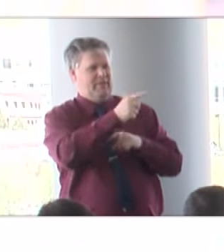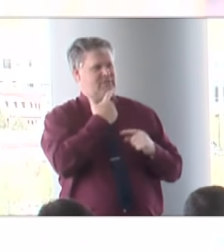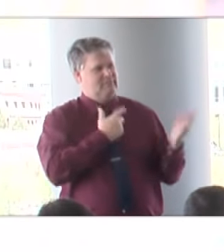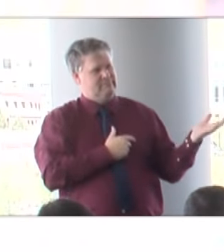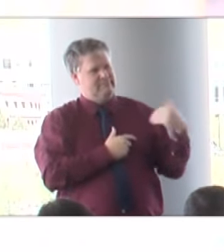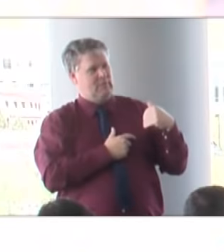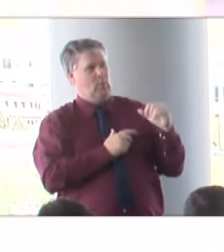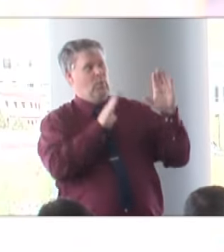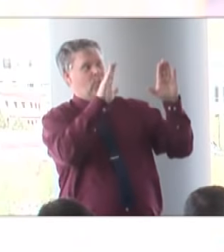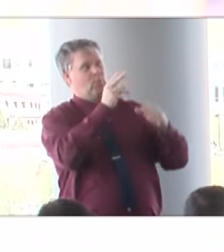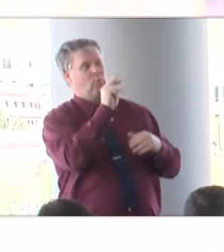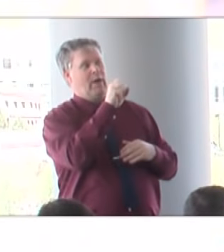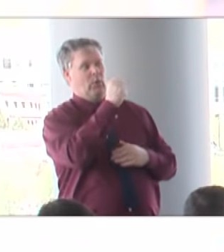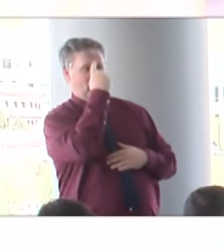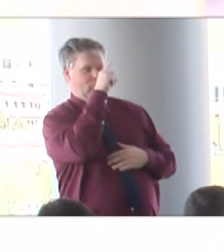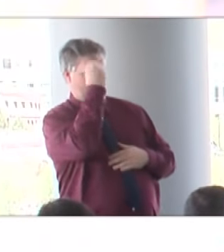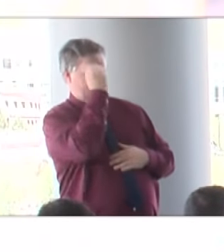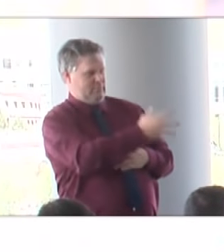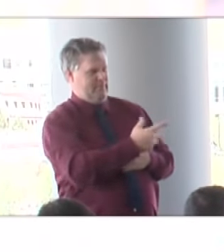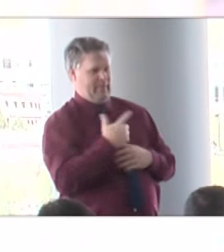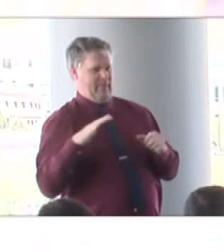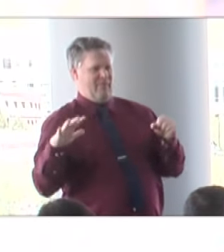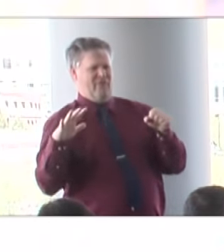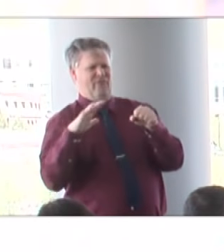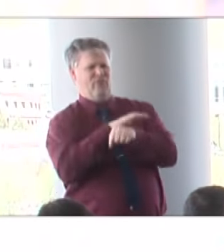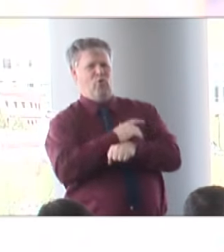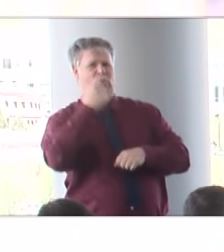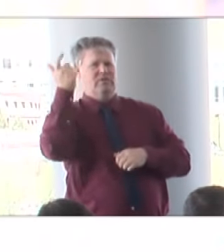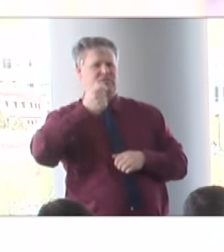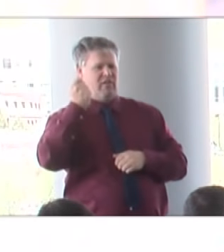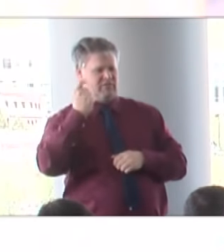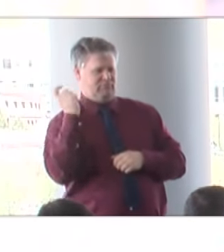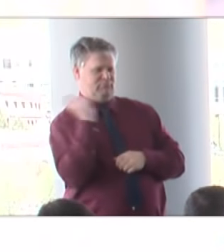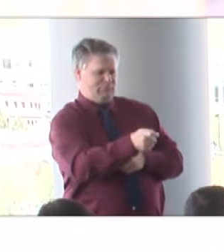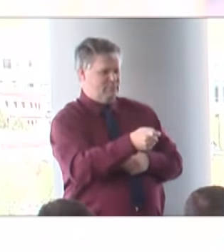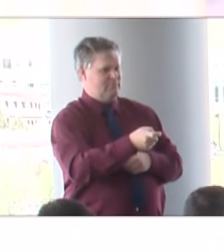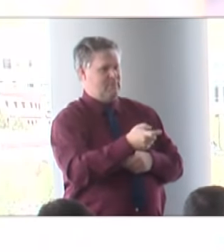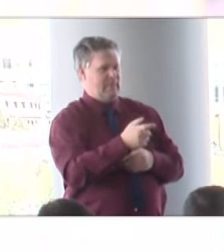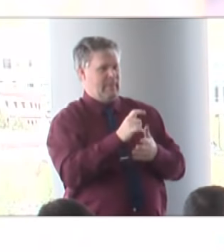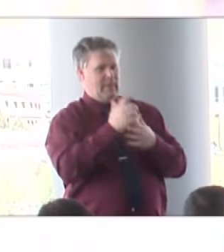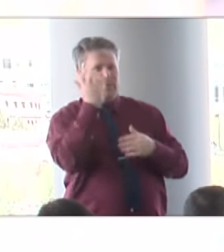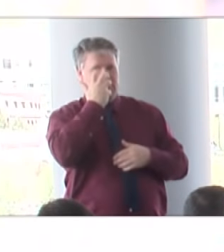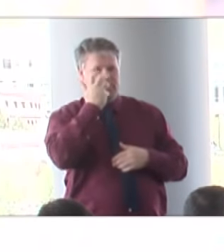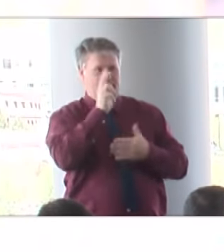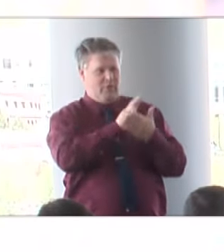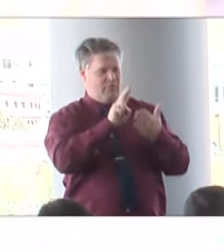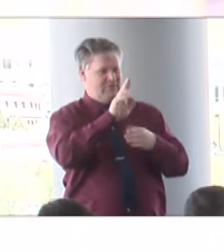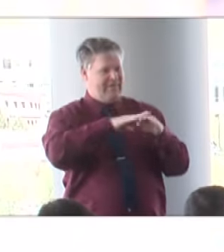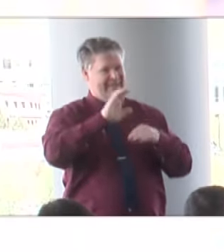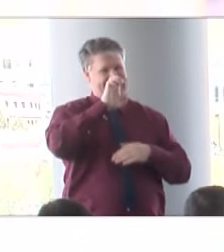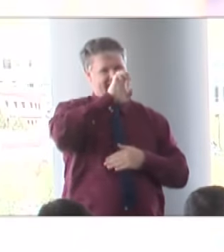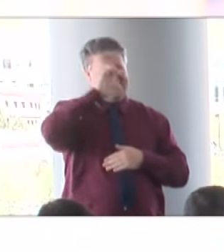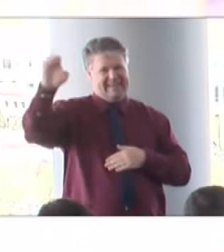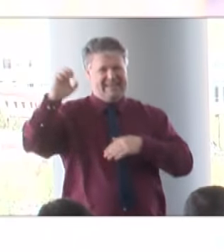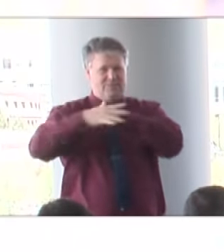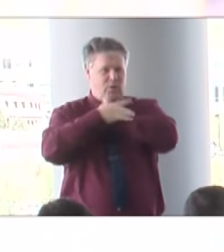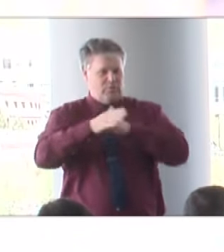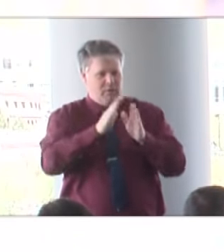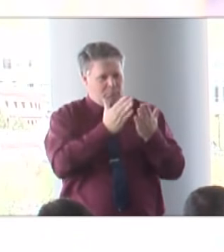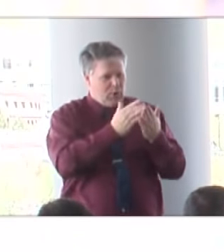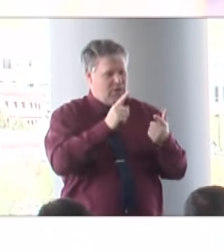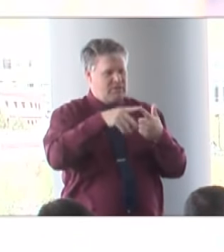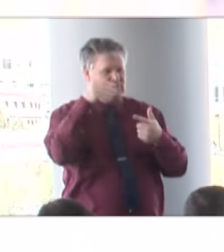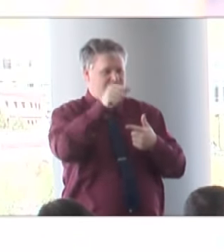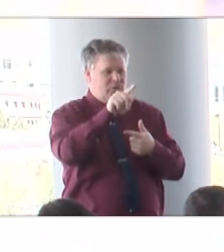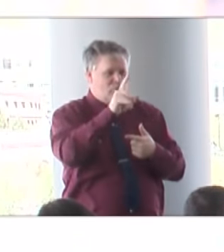said, I've got some great news for you. You have a full-ride scholarship to this amazing university on the East Coast. Books, tuition,